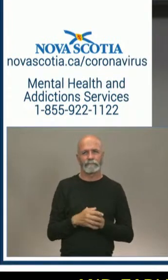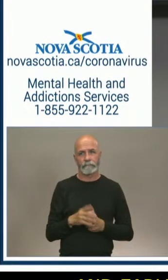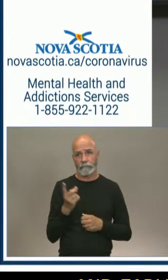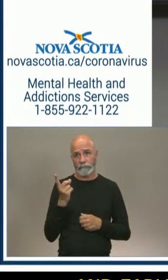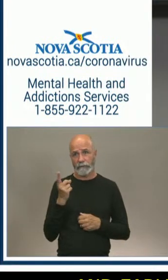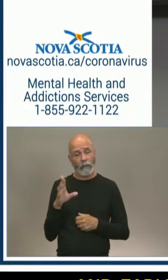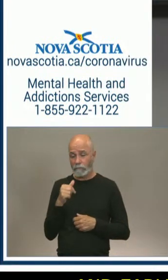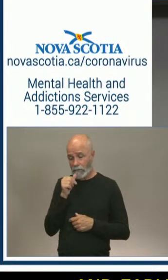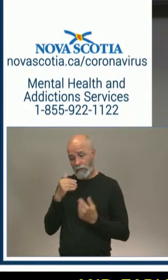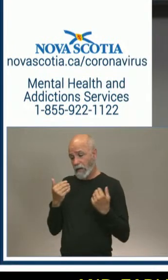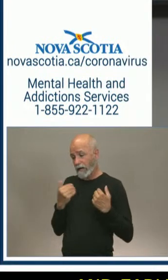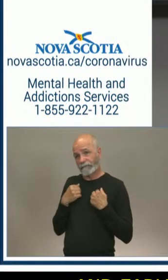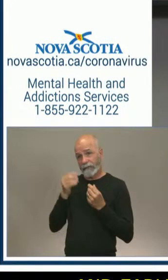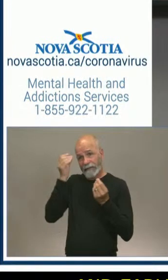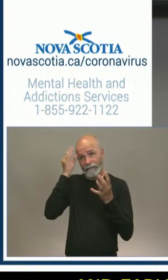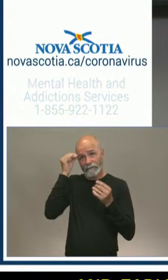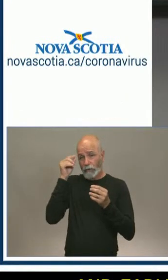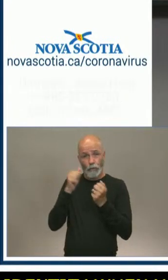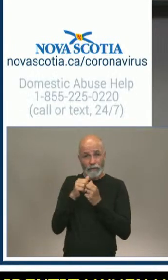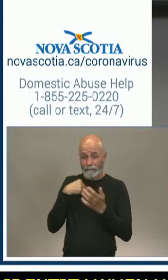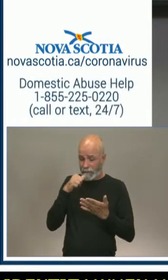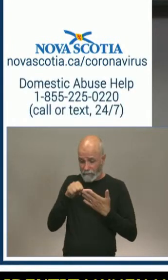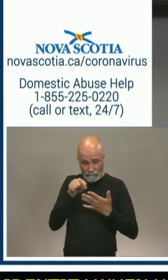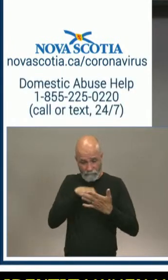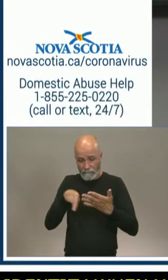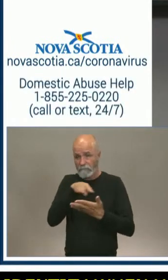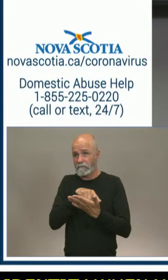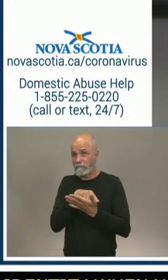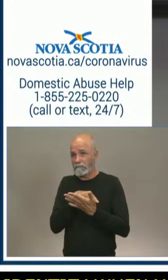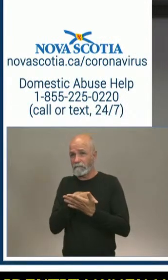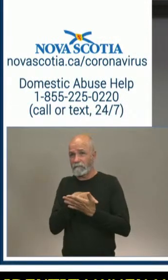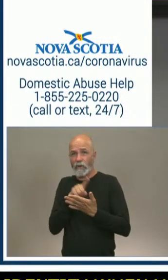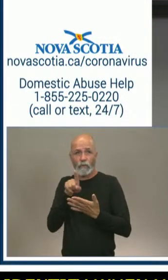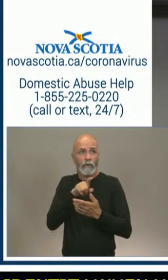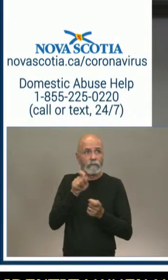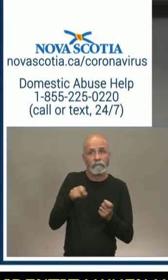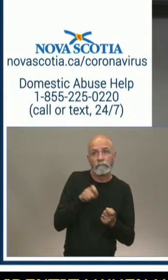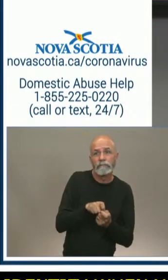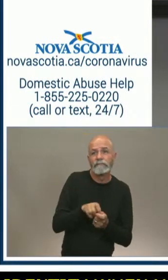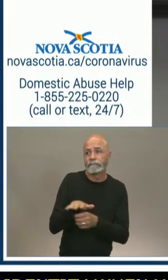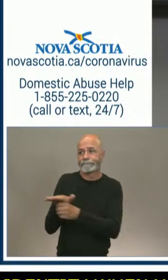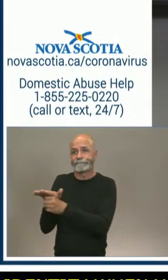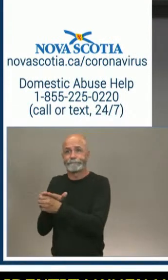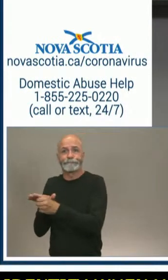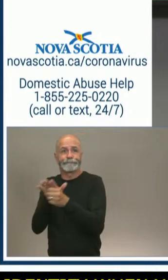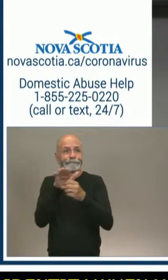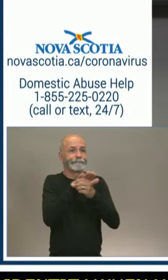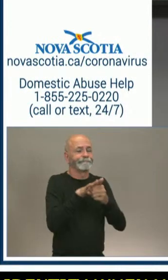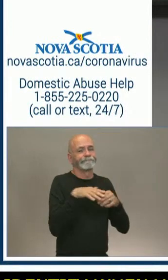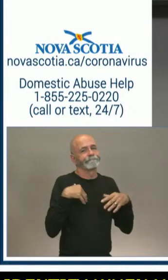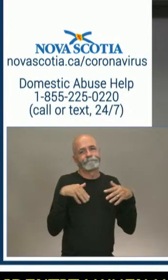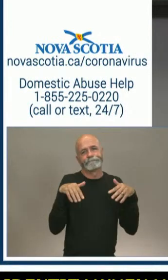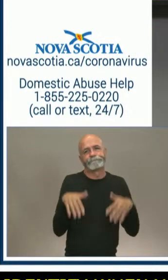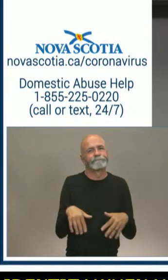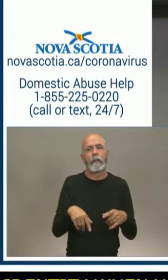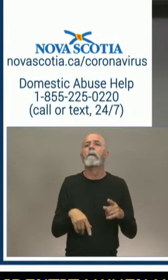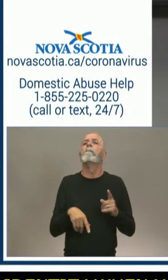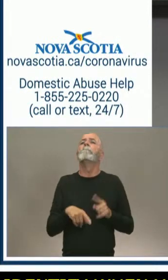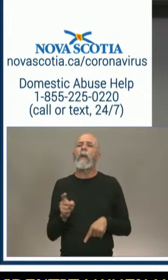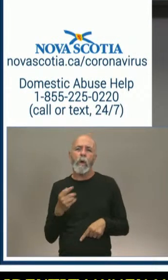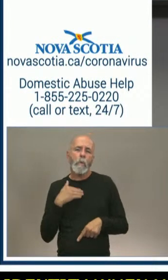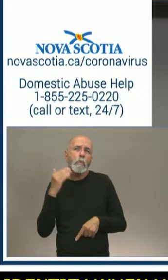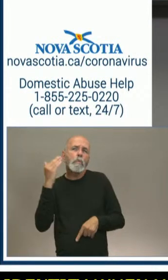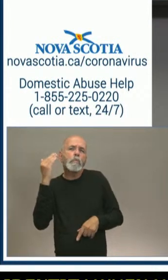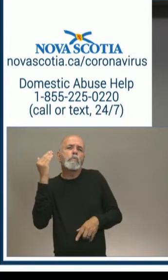actually recall. I'm not being disingenuous. I don't actually recall the names of the communities. But what I do know, I think the story is that we monitor